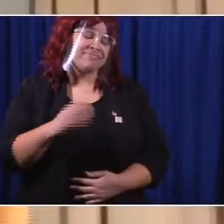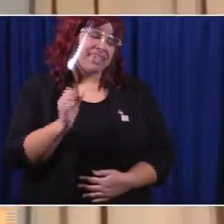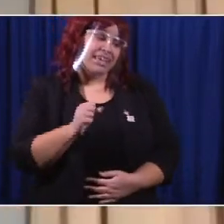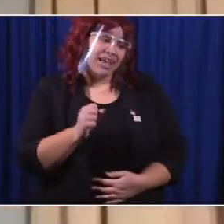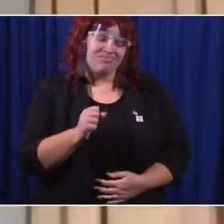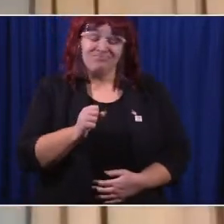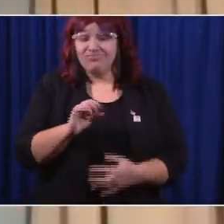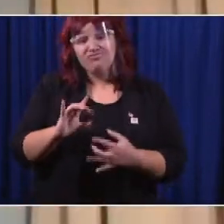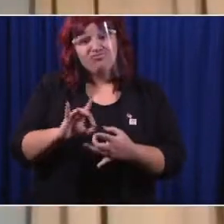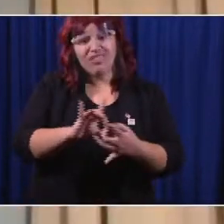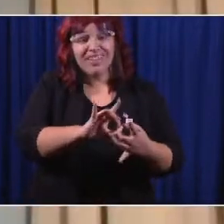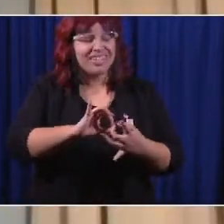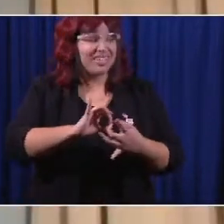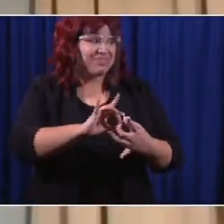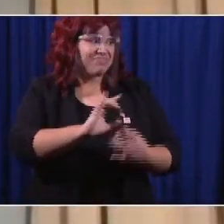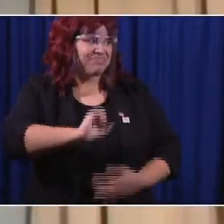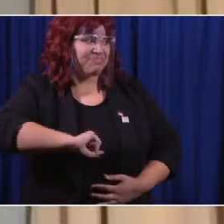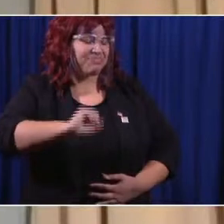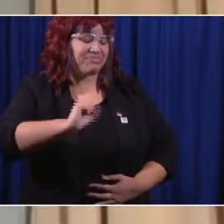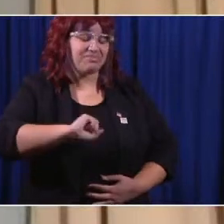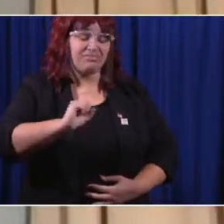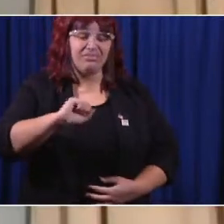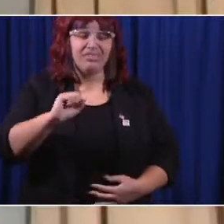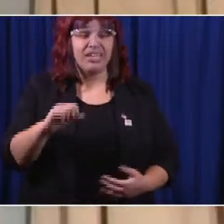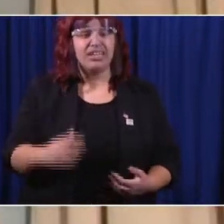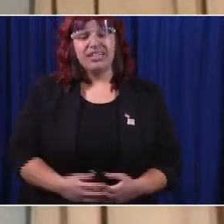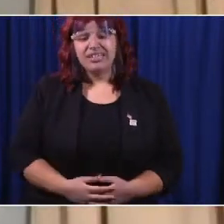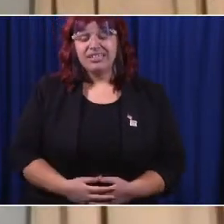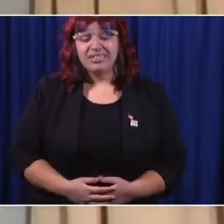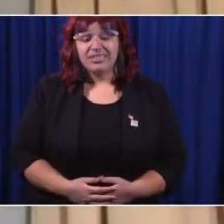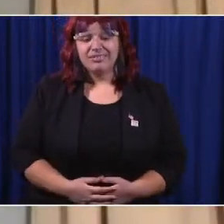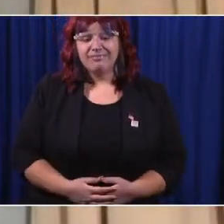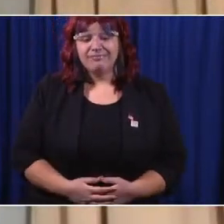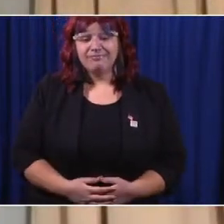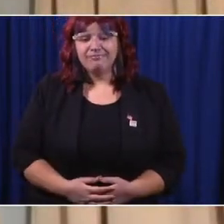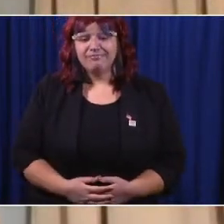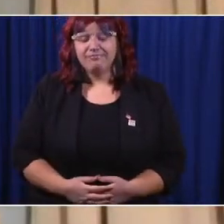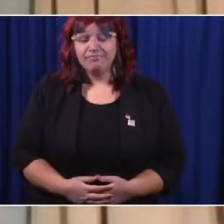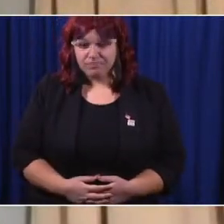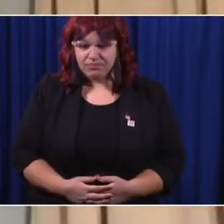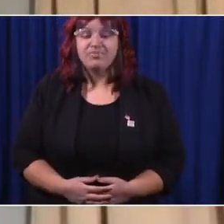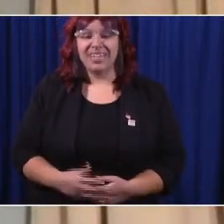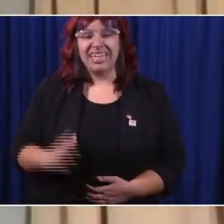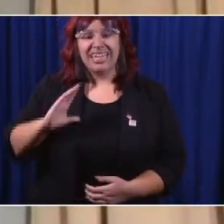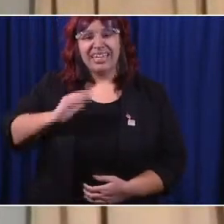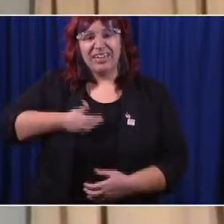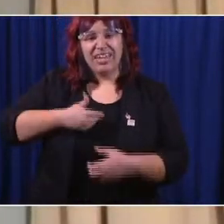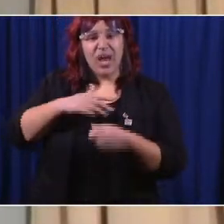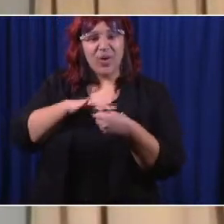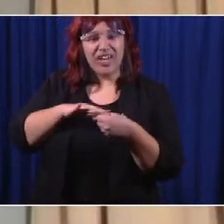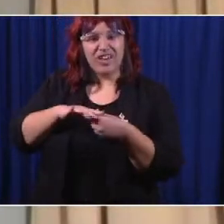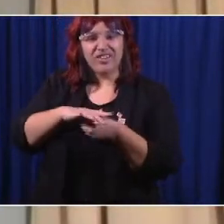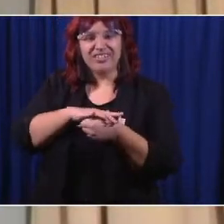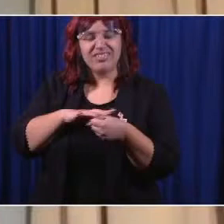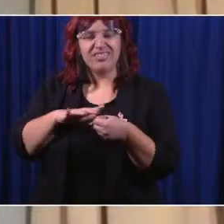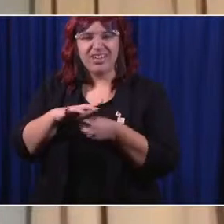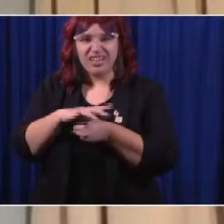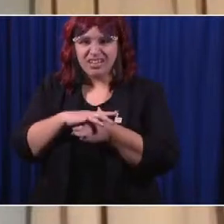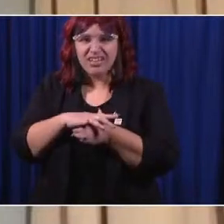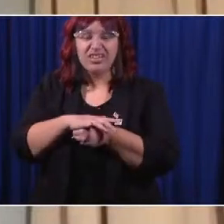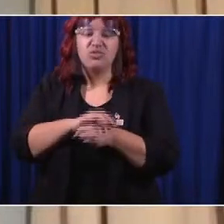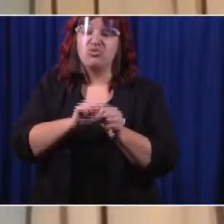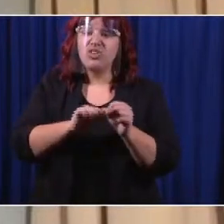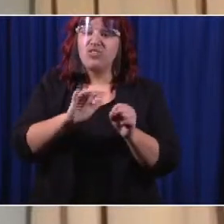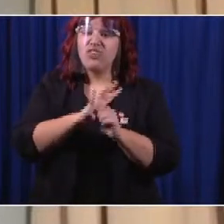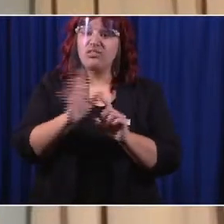related. We have seen such an increase in the surge of the cases in the area. Like I said, it is getting into the